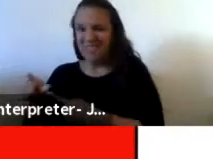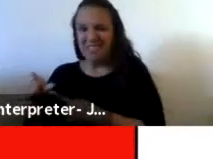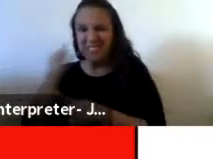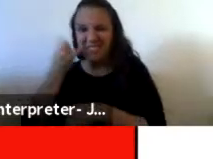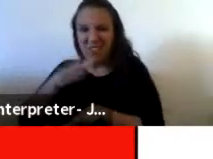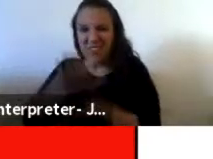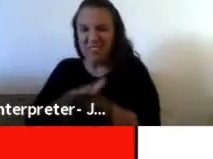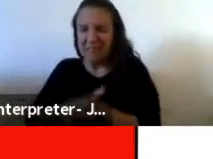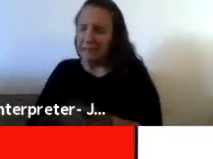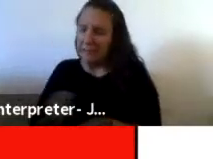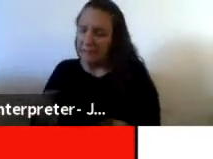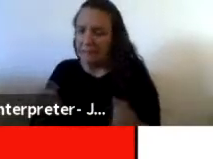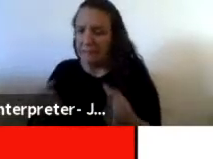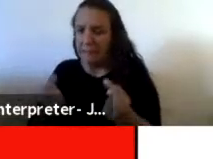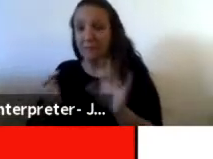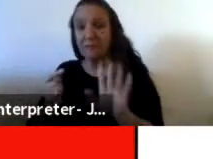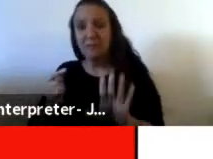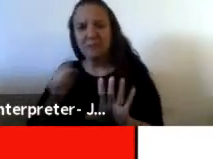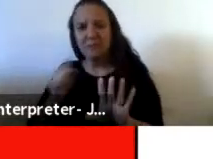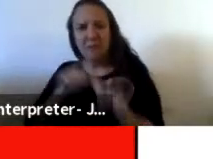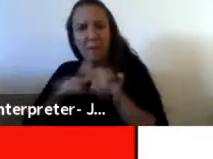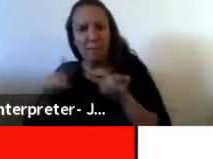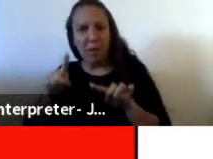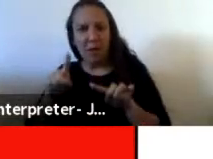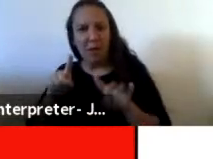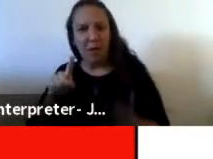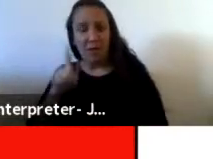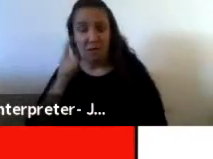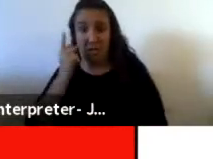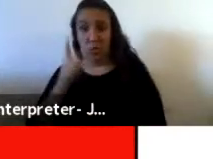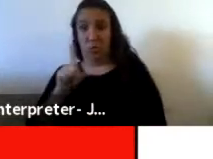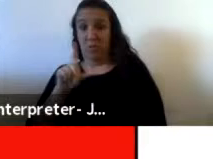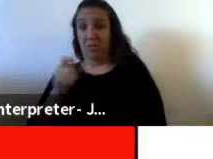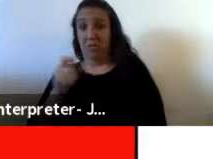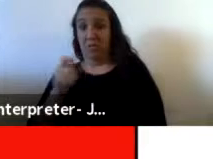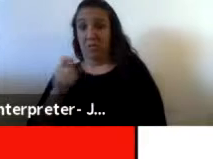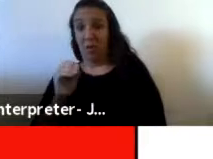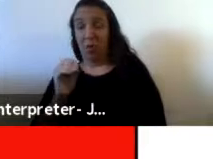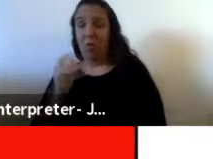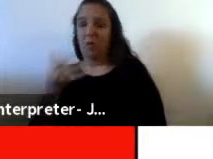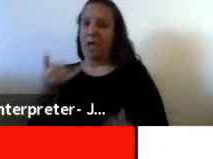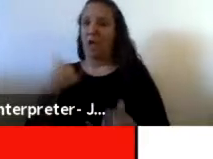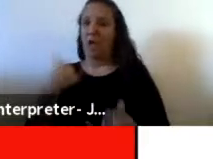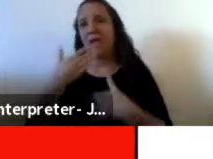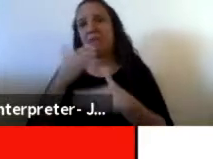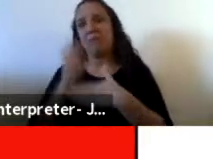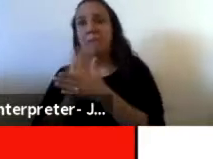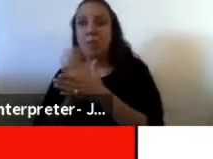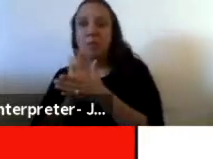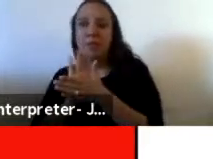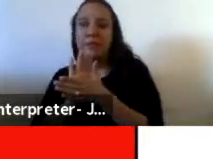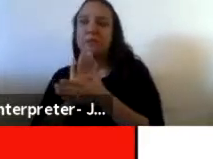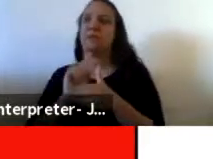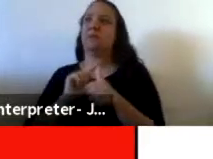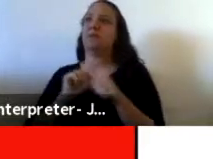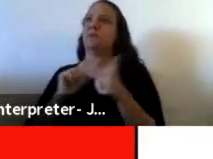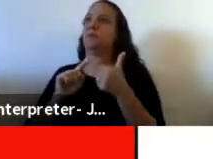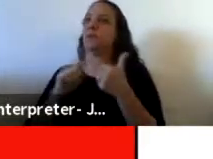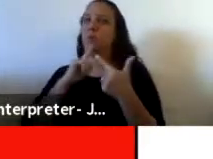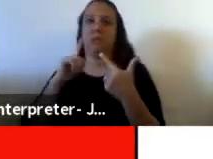them. But keep in mind that Lego, now you see Lego with the Lego movies and how actually they've actually gotten to